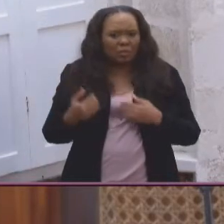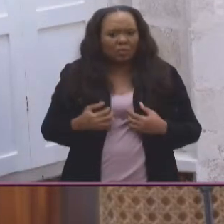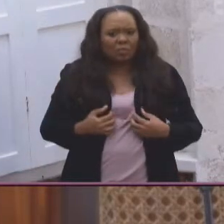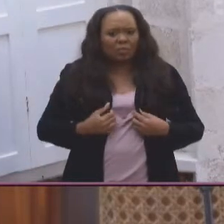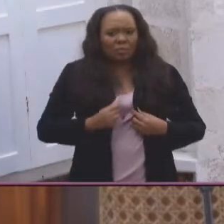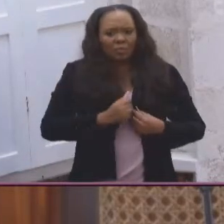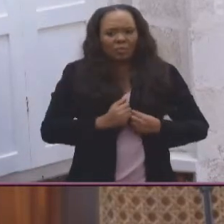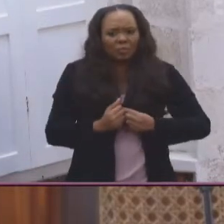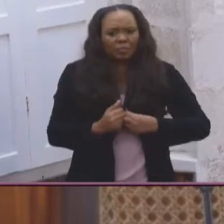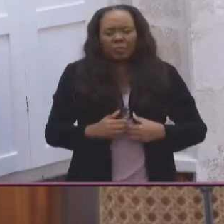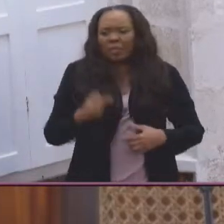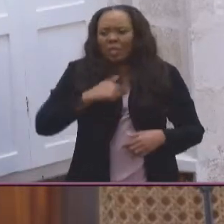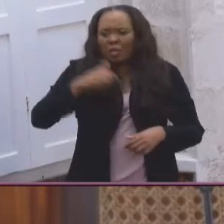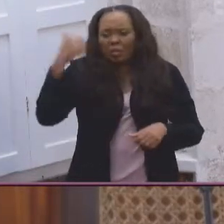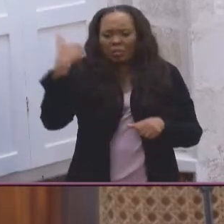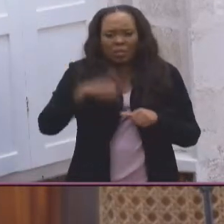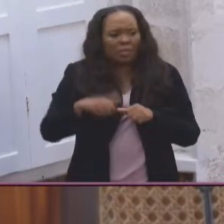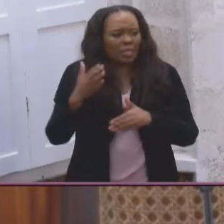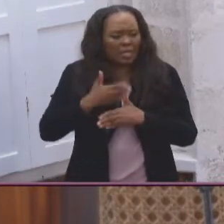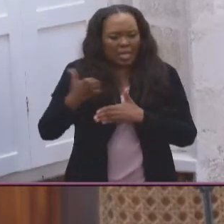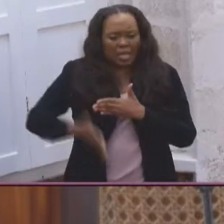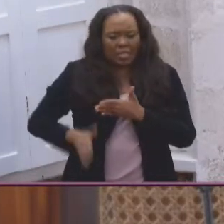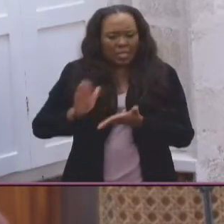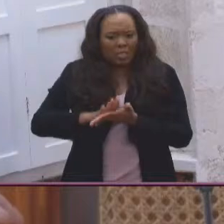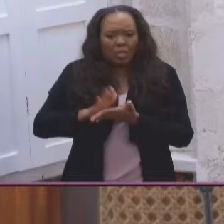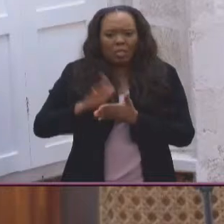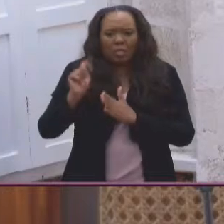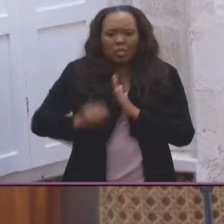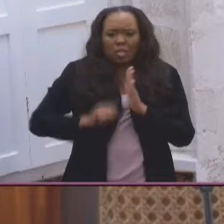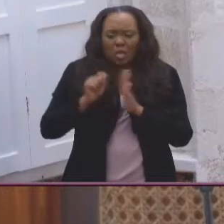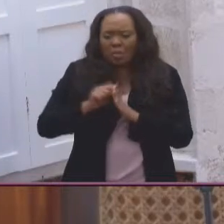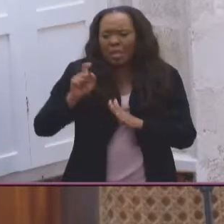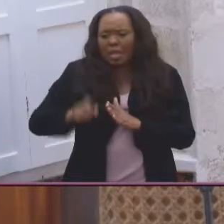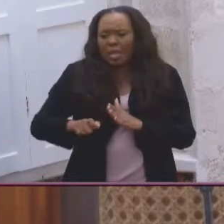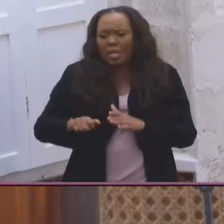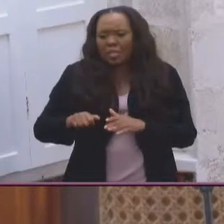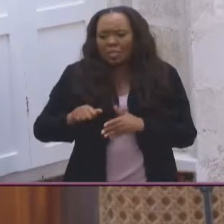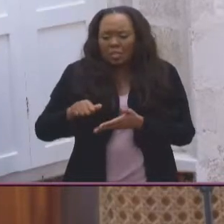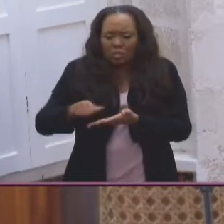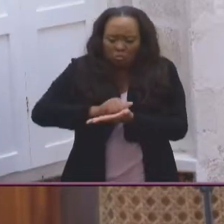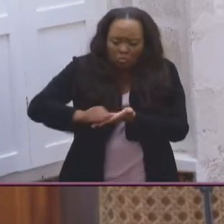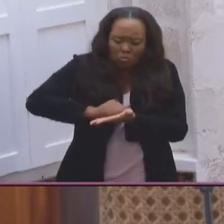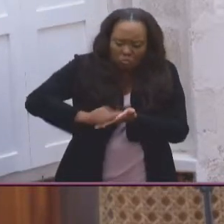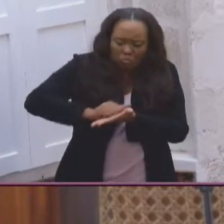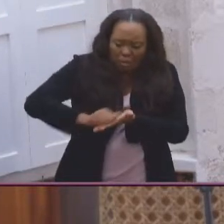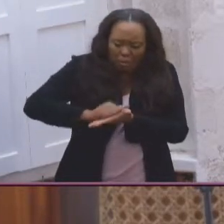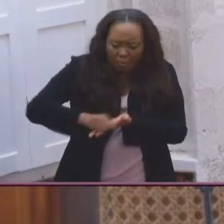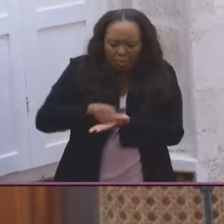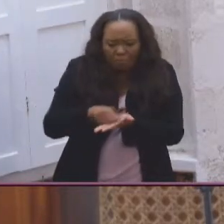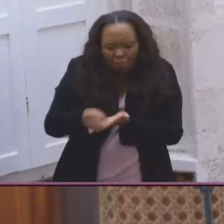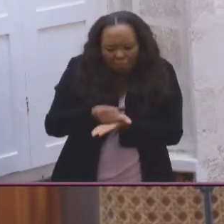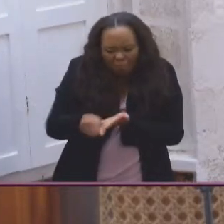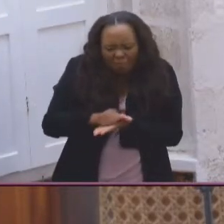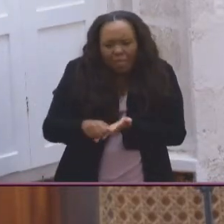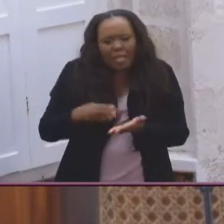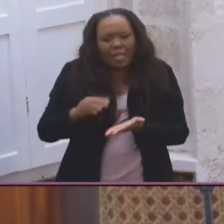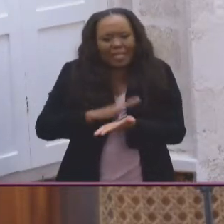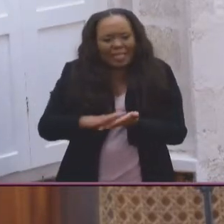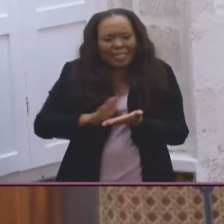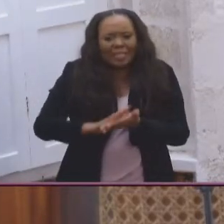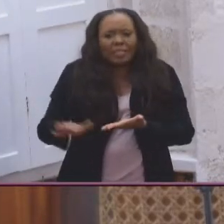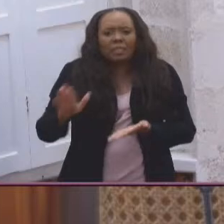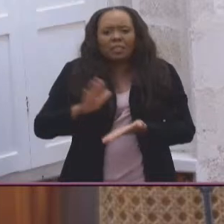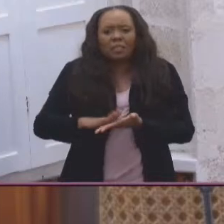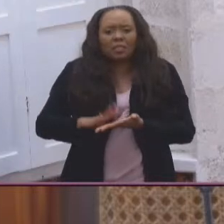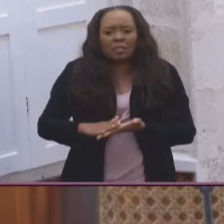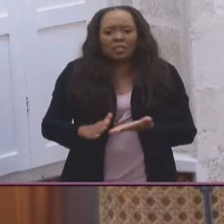at end of term you had to scrub the desks and help to clean the school. I remember as a very young child, sir, and when